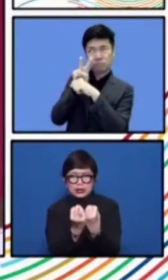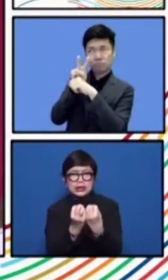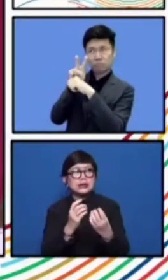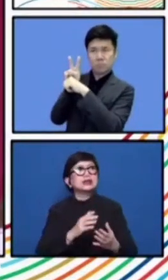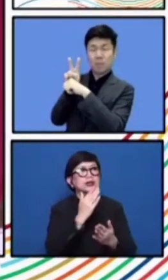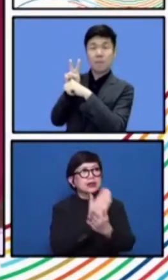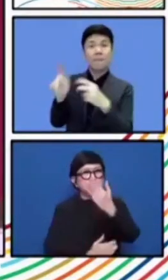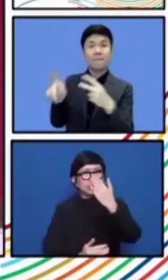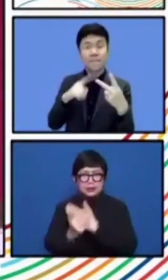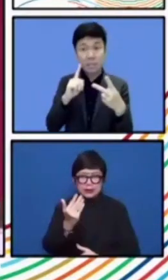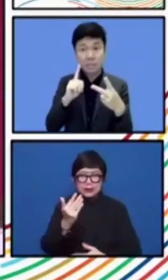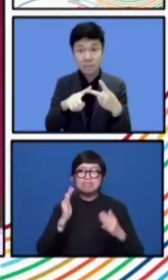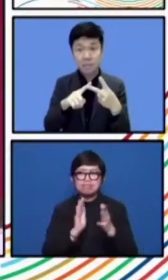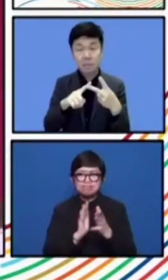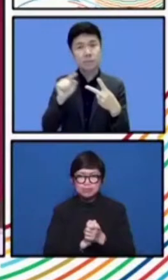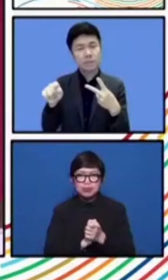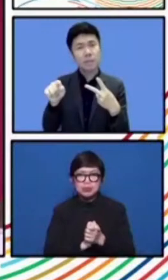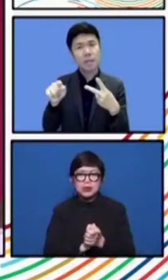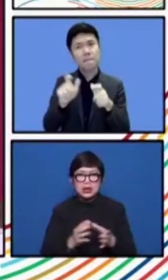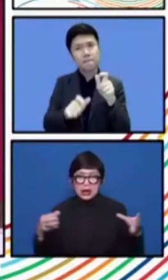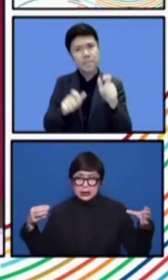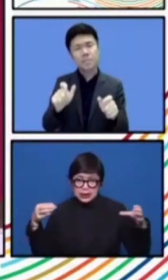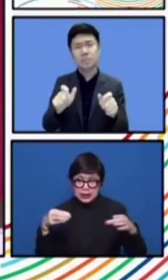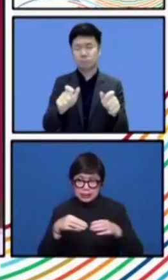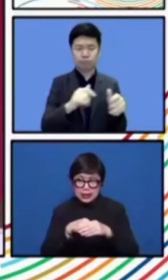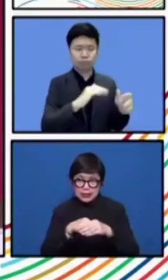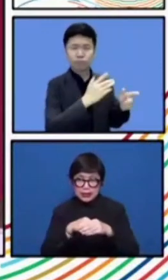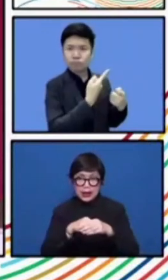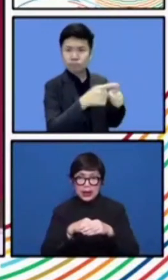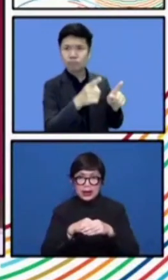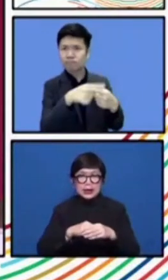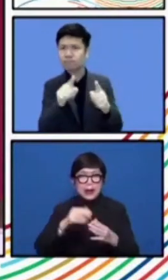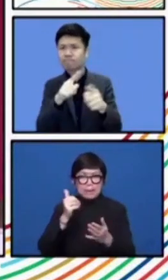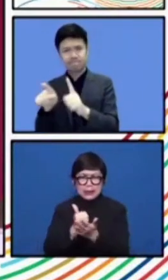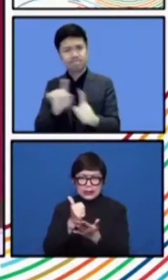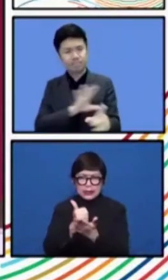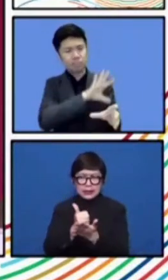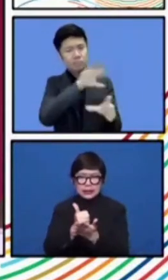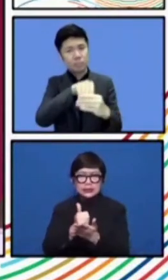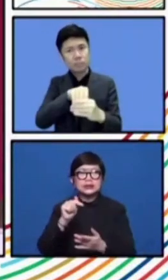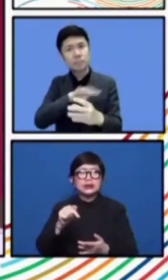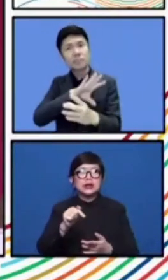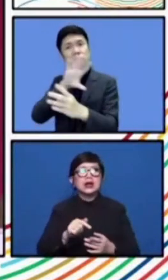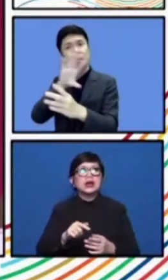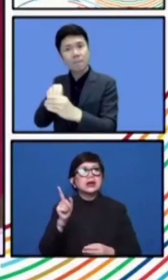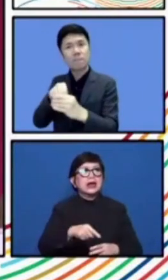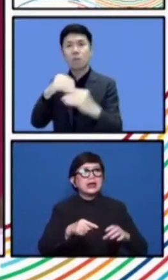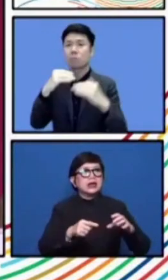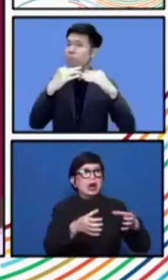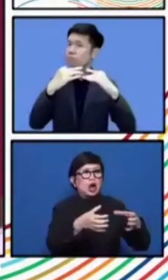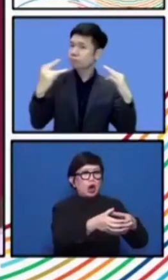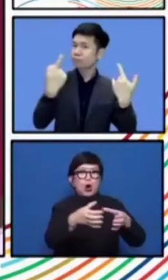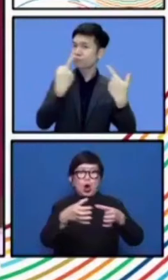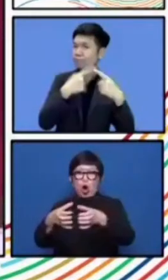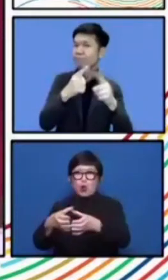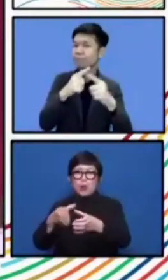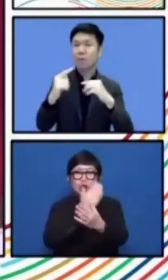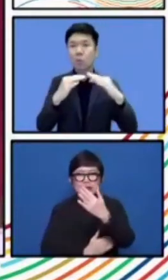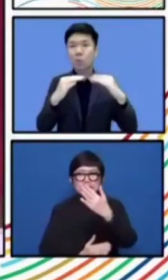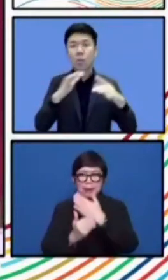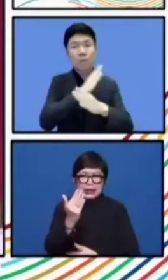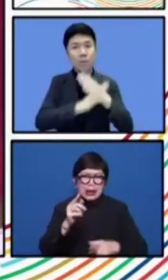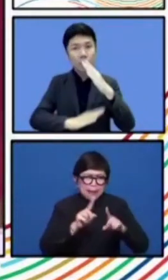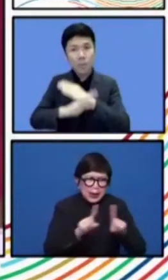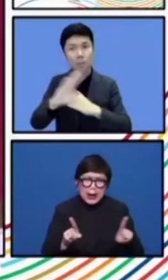participants of diverse disability groups in this legal